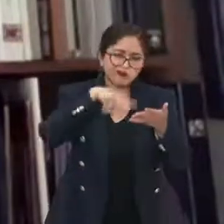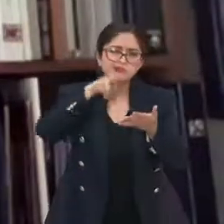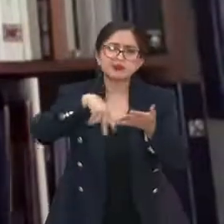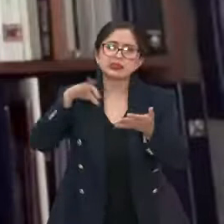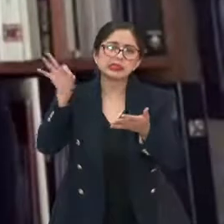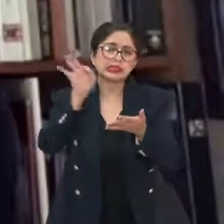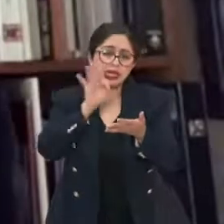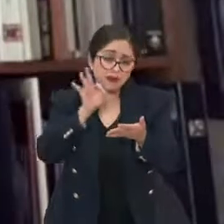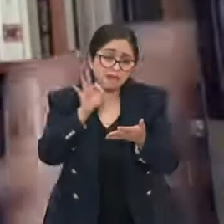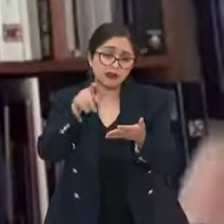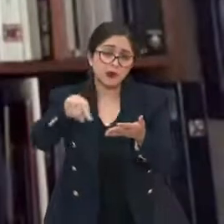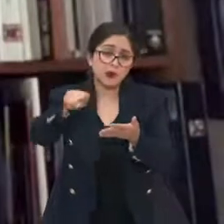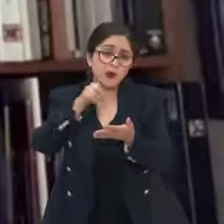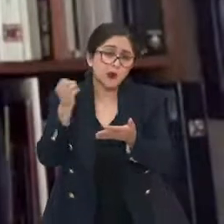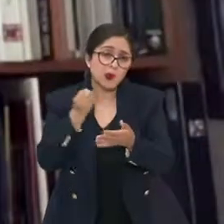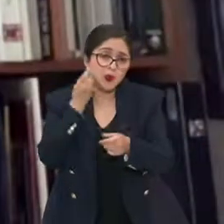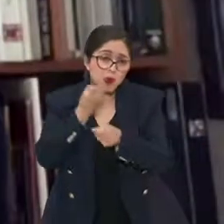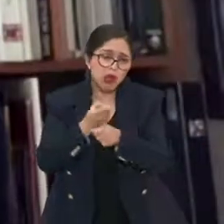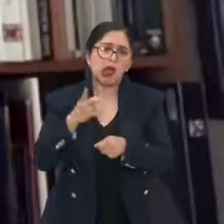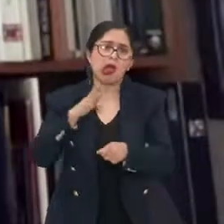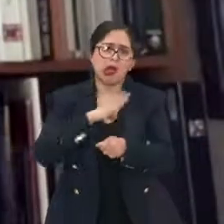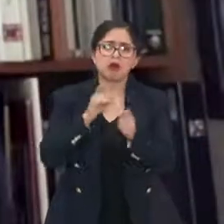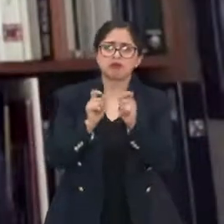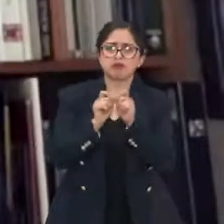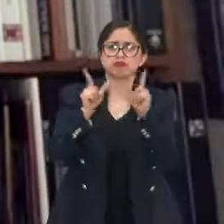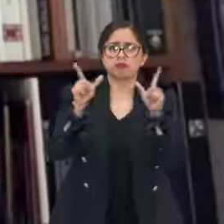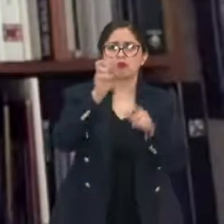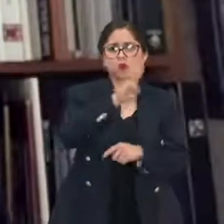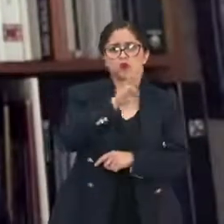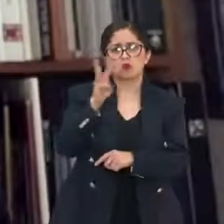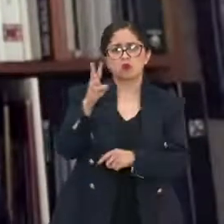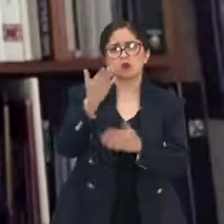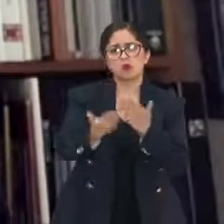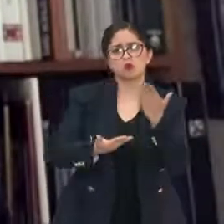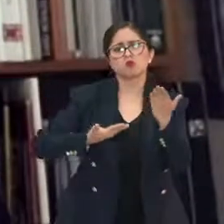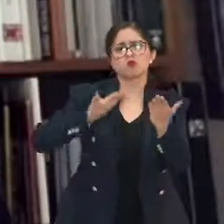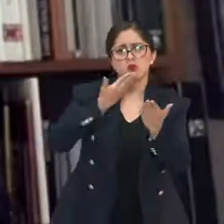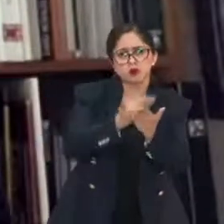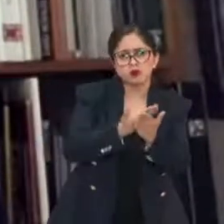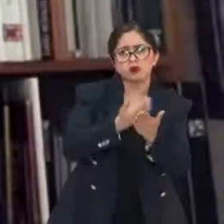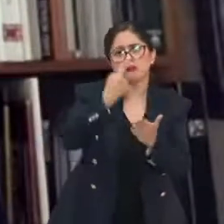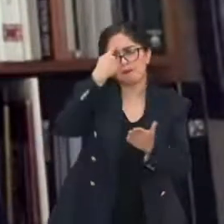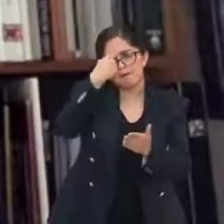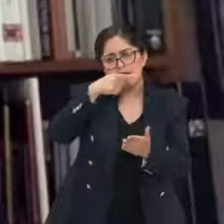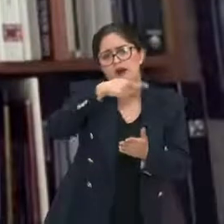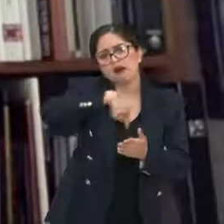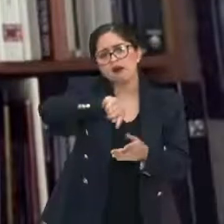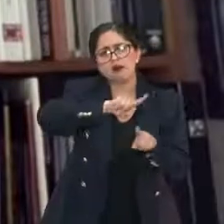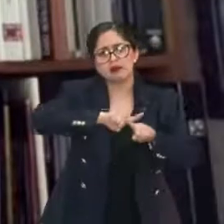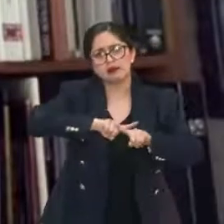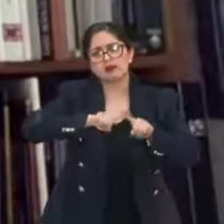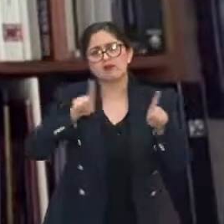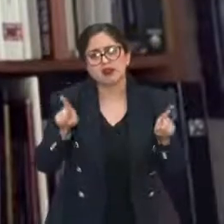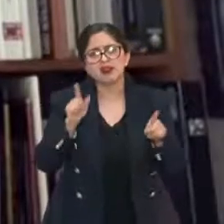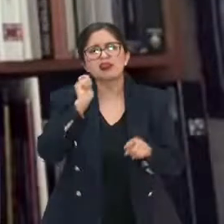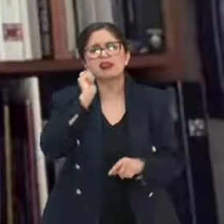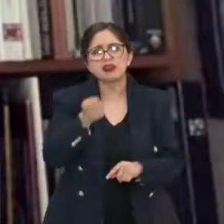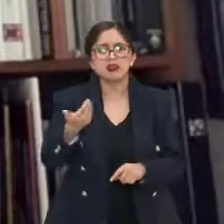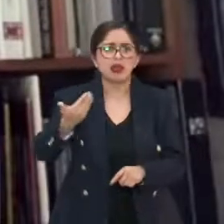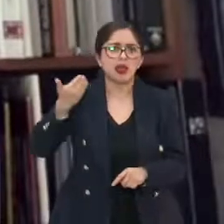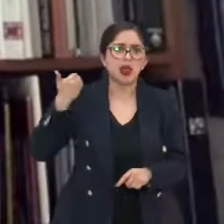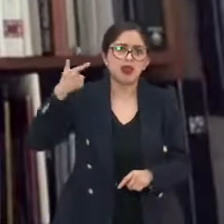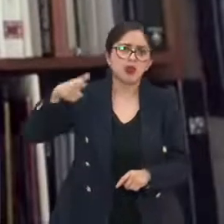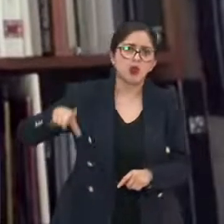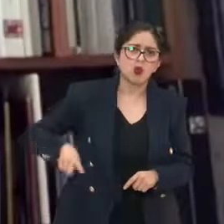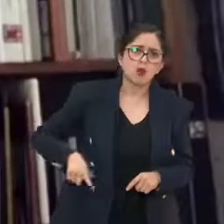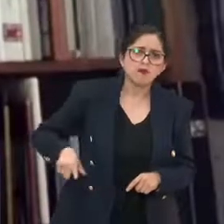renewal. But if you have the opportunity, you can read in our webpage our proposal, which is